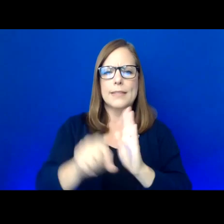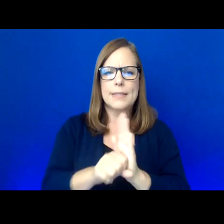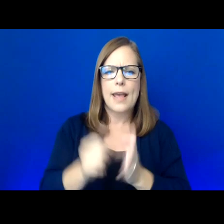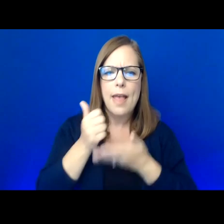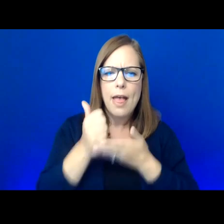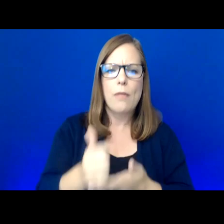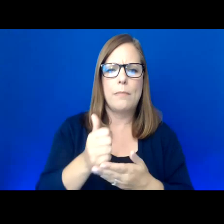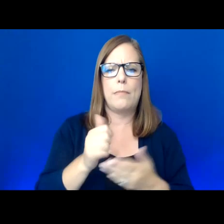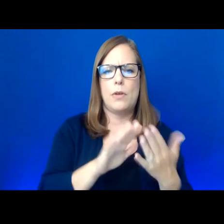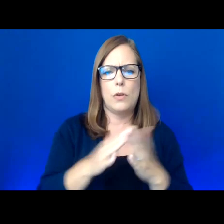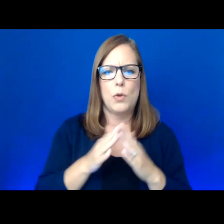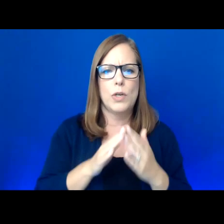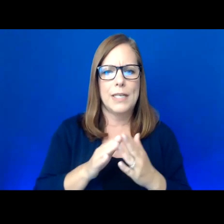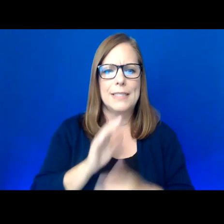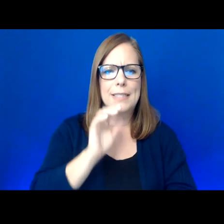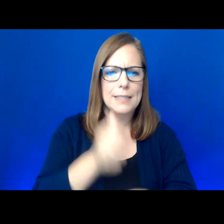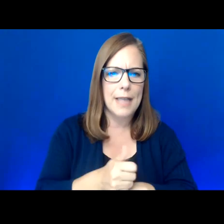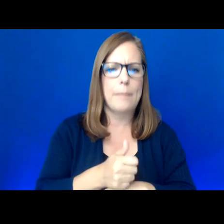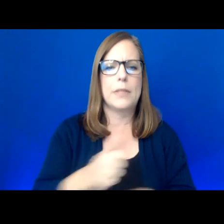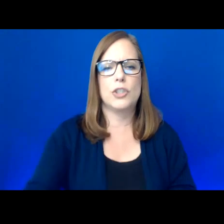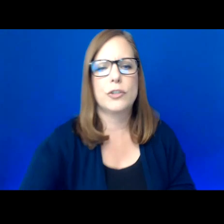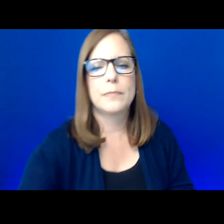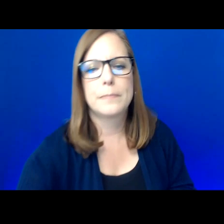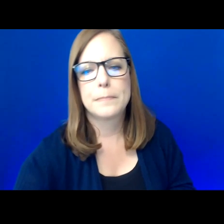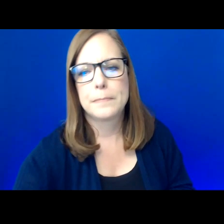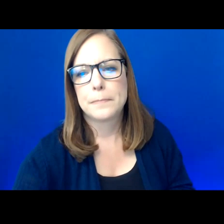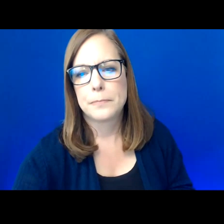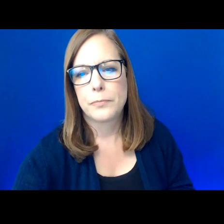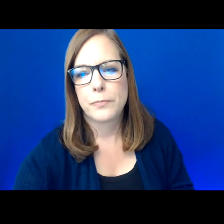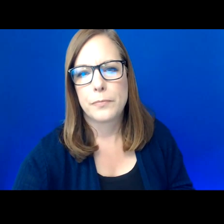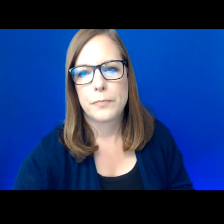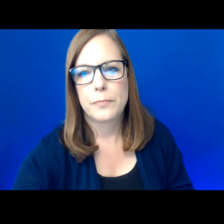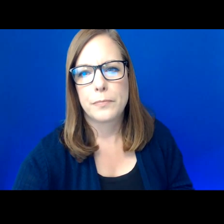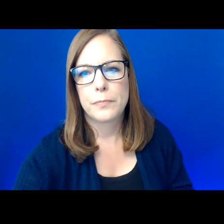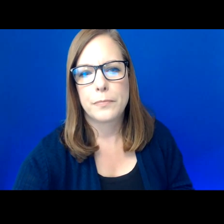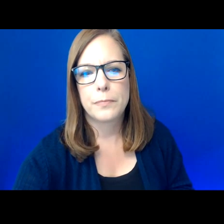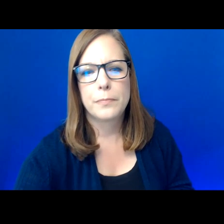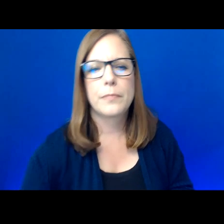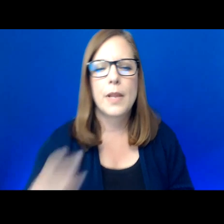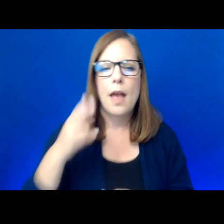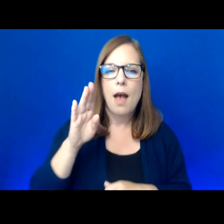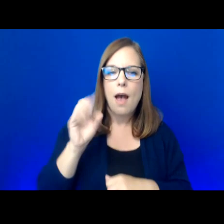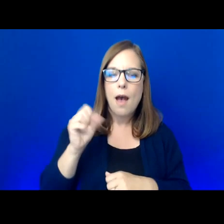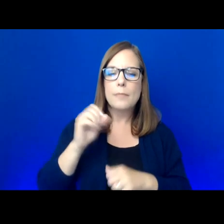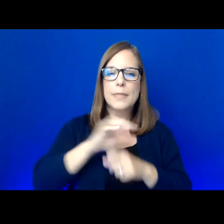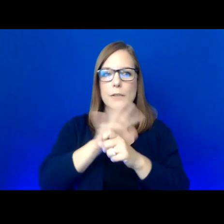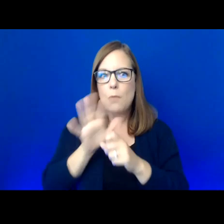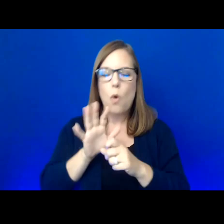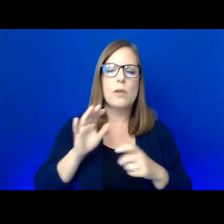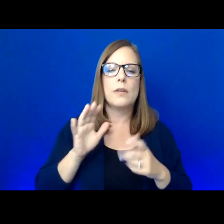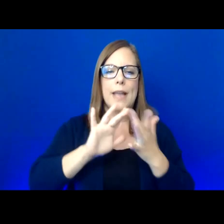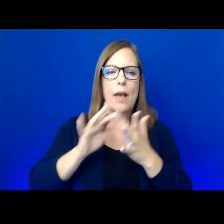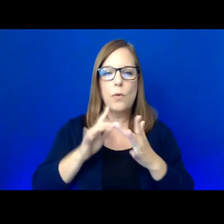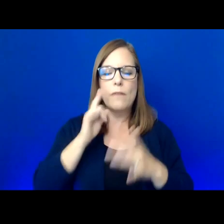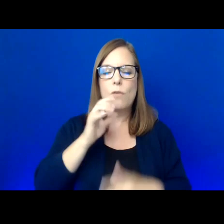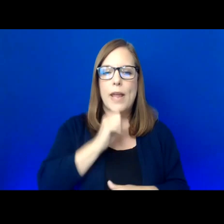establish a hubs and spokes network for aging and disability in your community? What are the opportunities and challenges? And